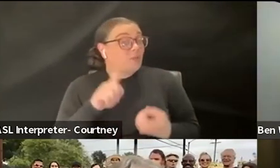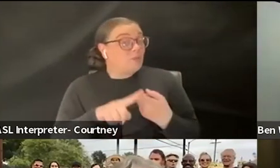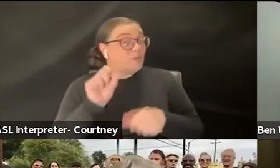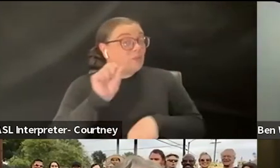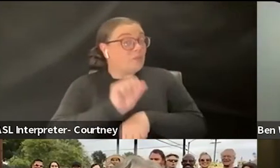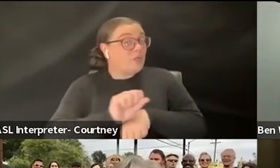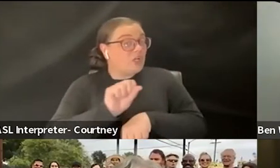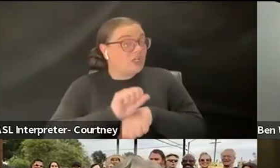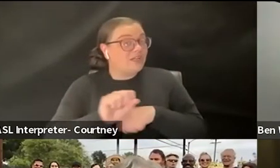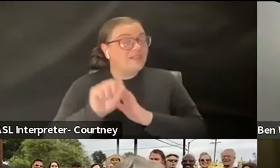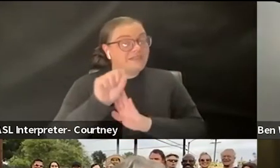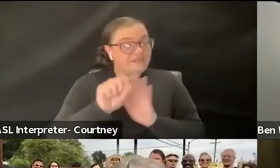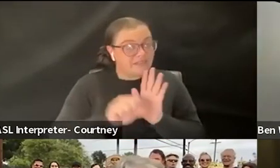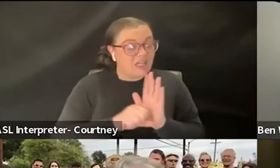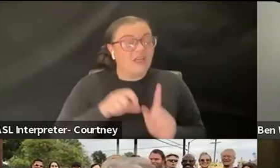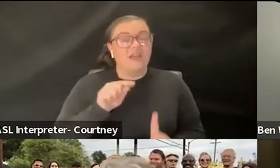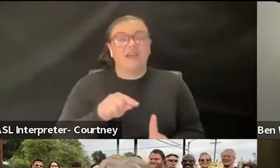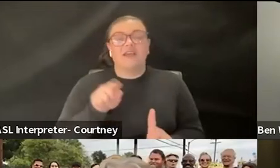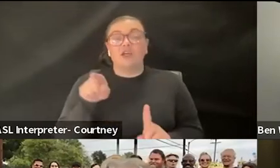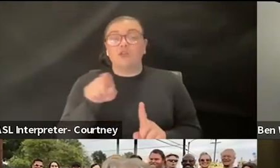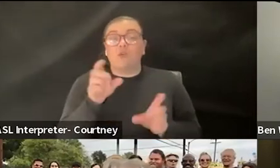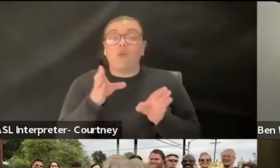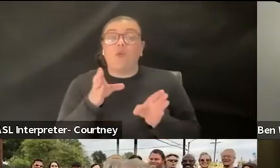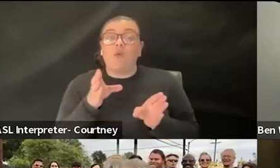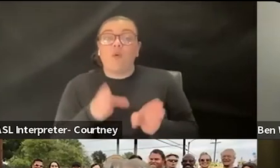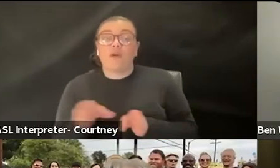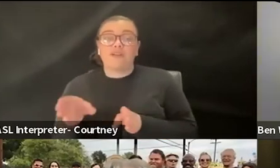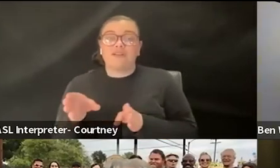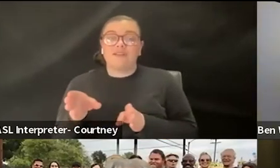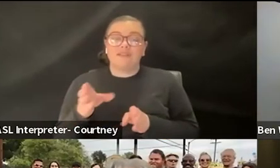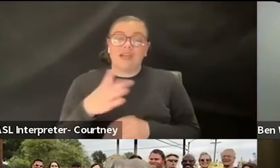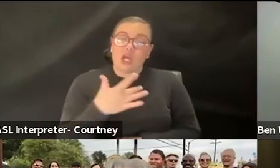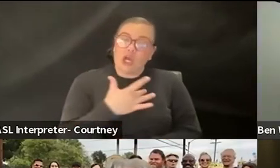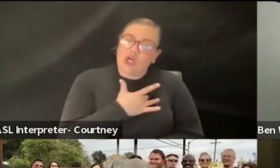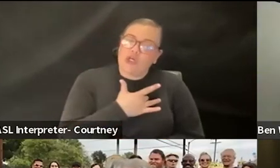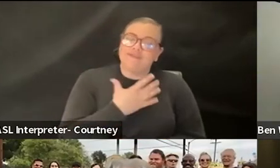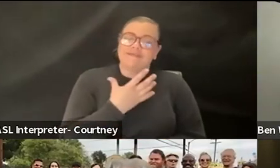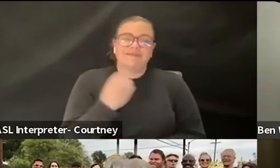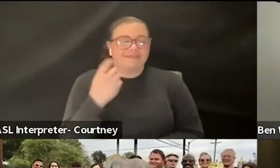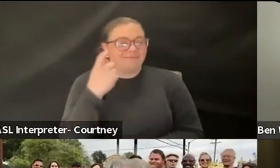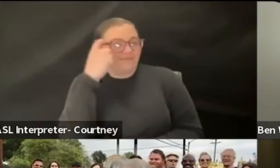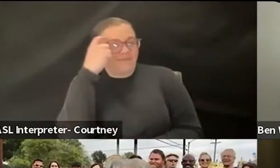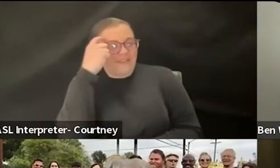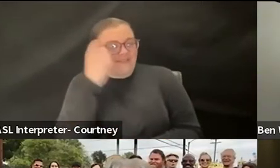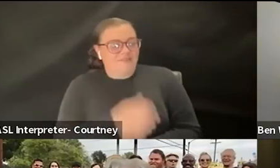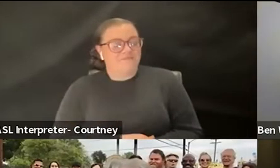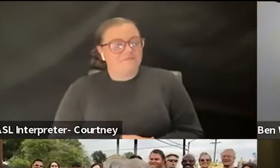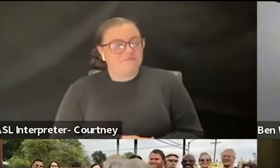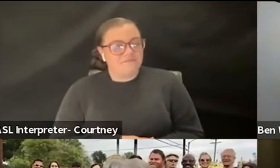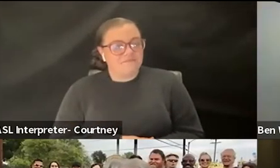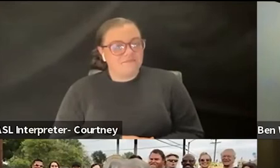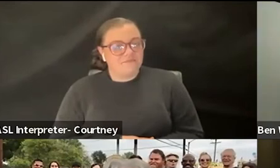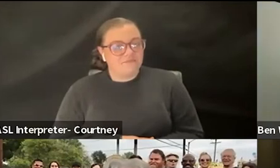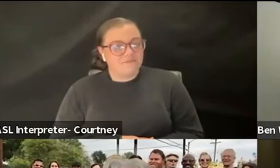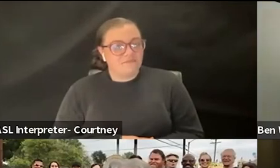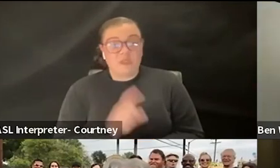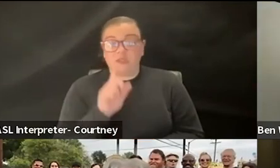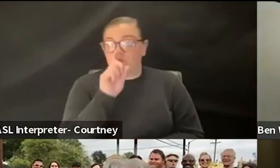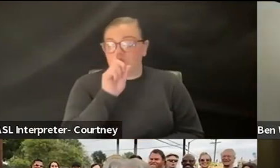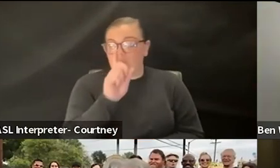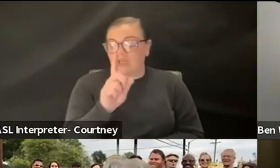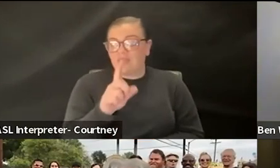you organize hearts and minds. And so much really depends